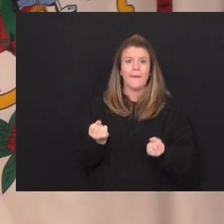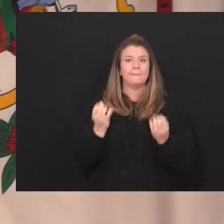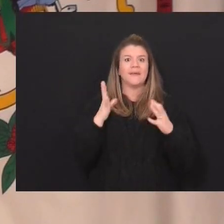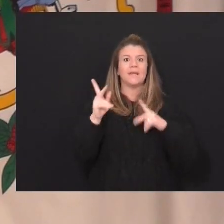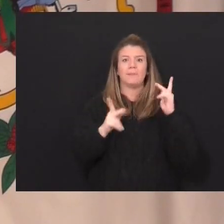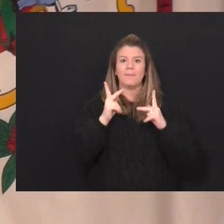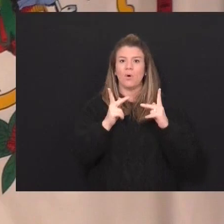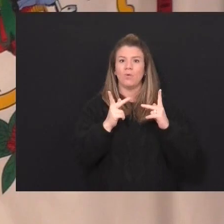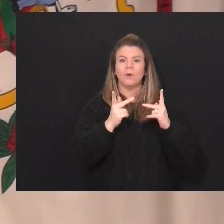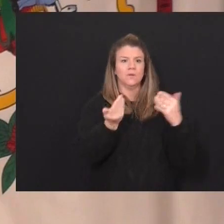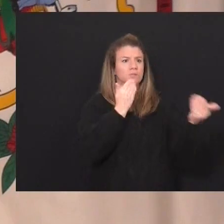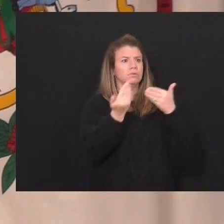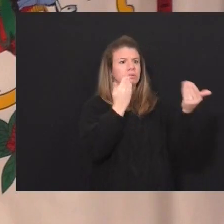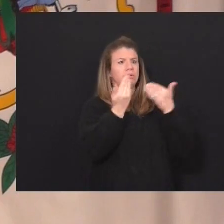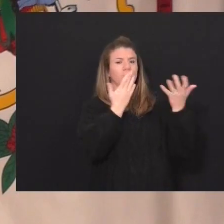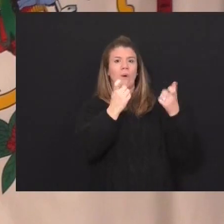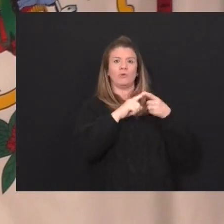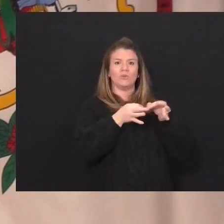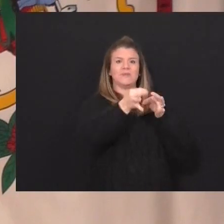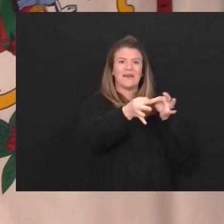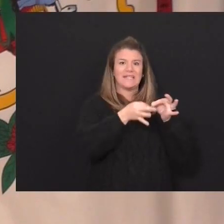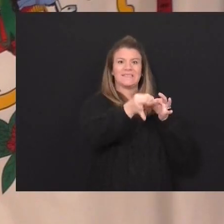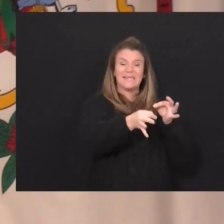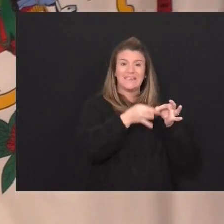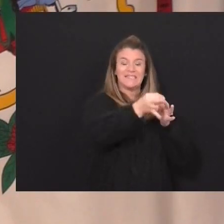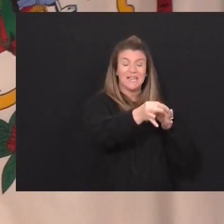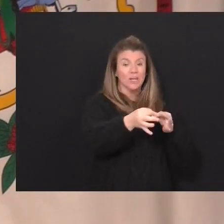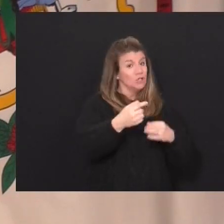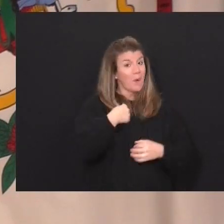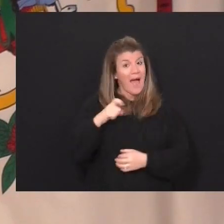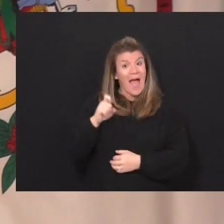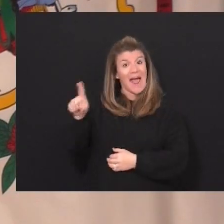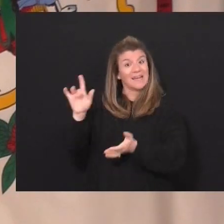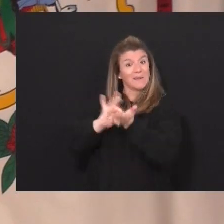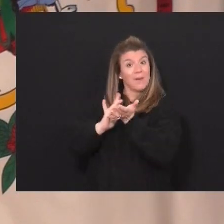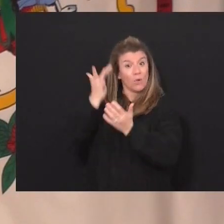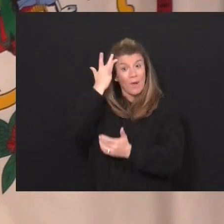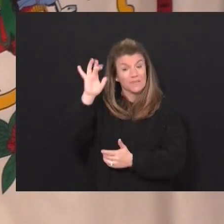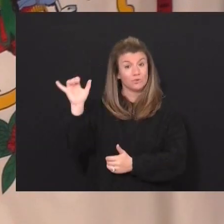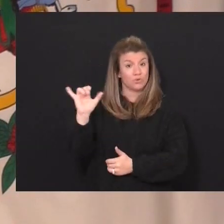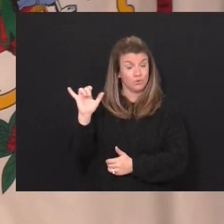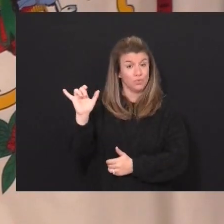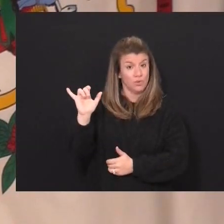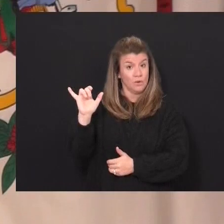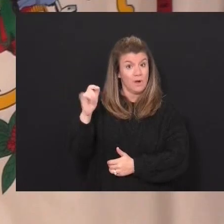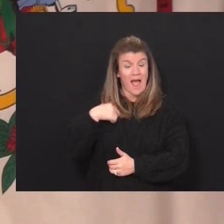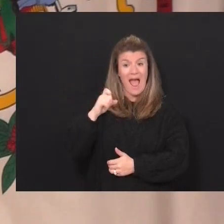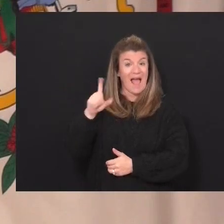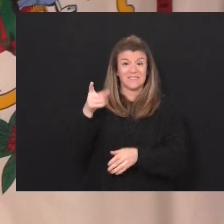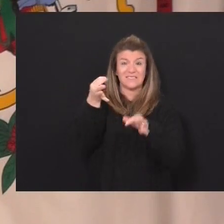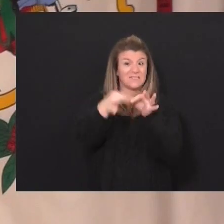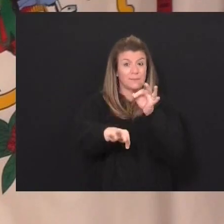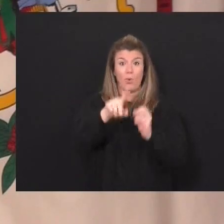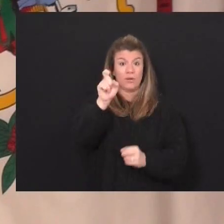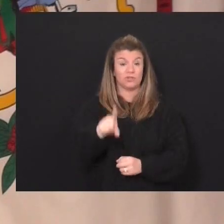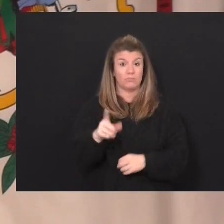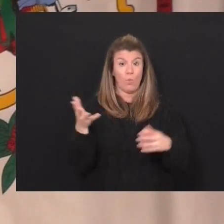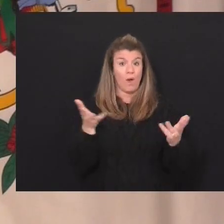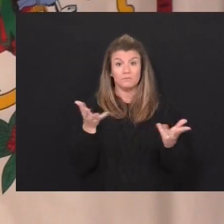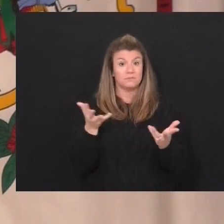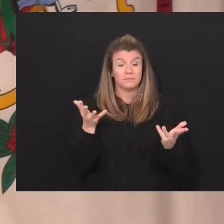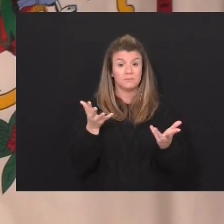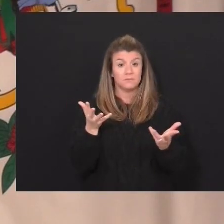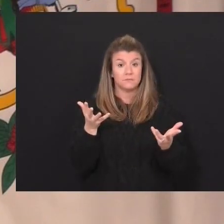the date. And I asked my medical experts just this question, just this simple. And that